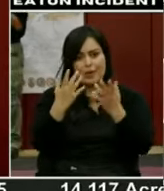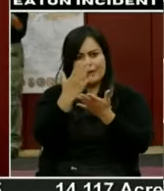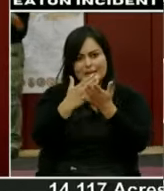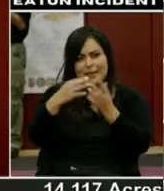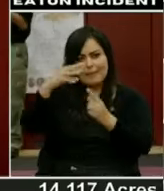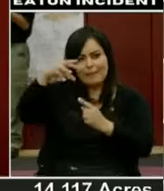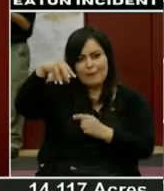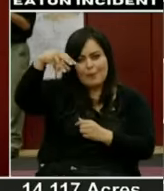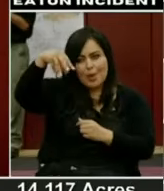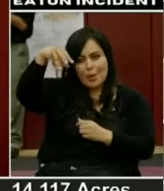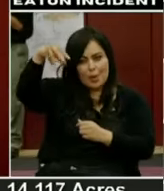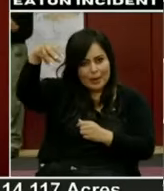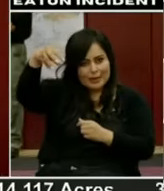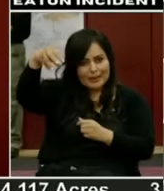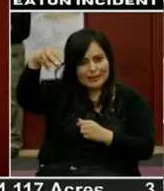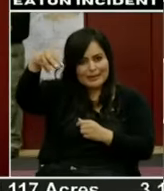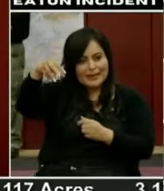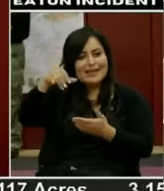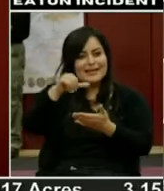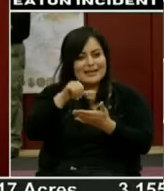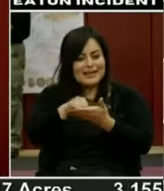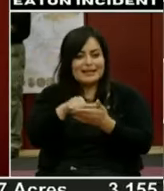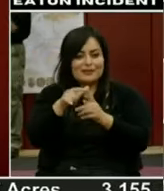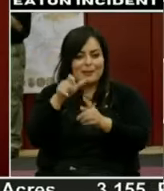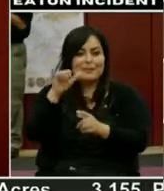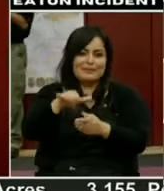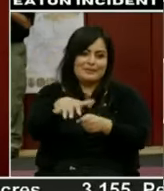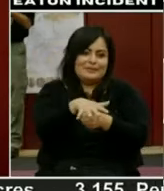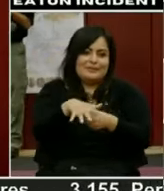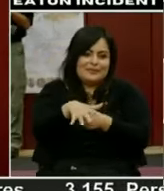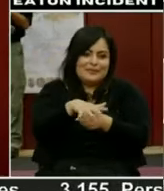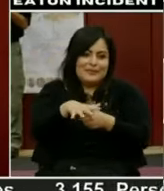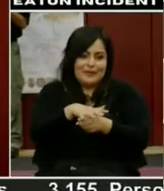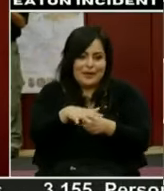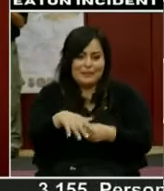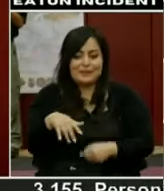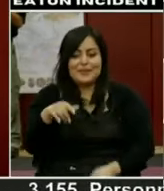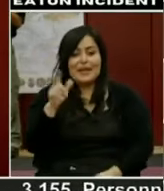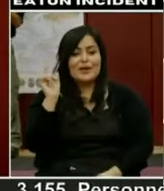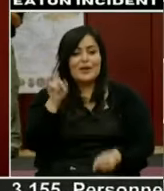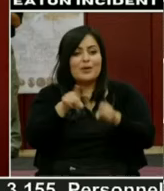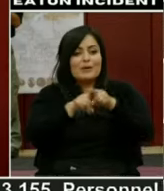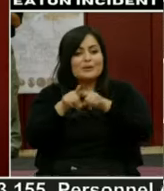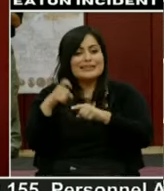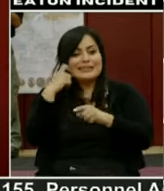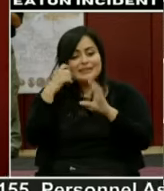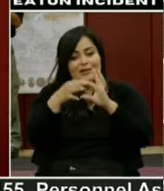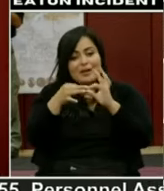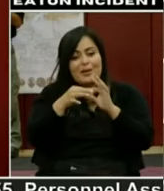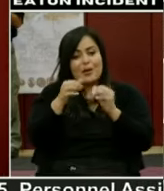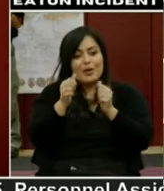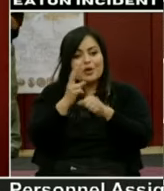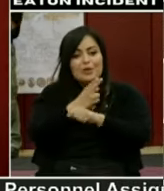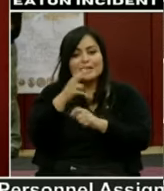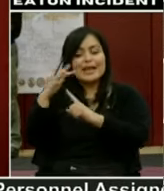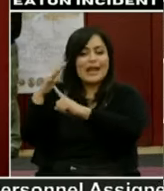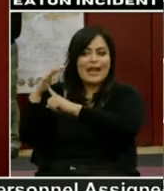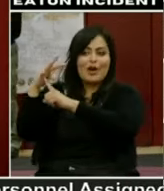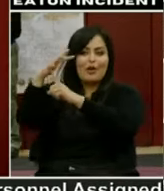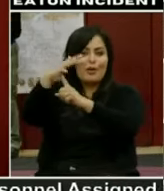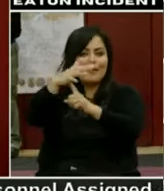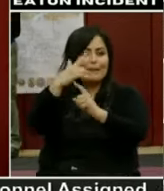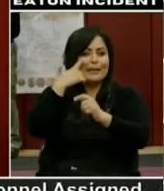That's one of those drainages. It's also one of the areas that Ernie was mentioning that we've got to work with aircraft.